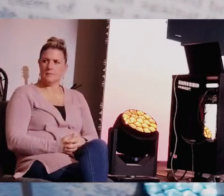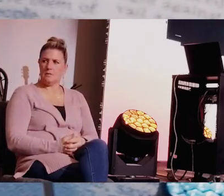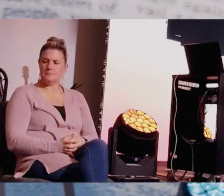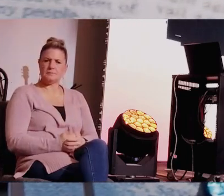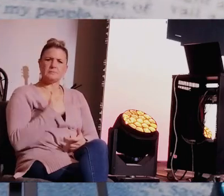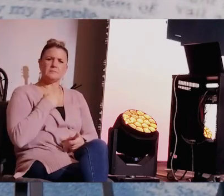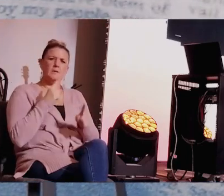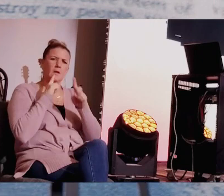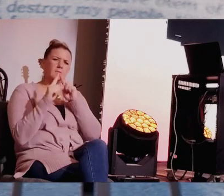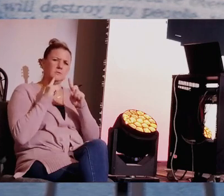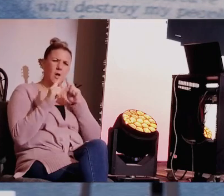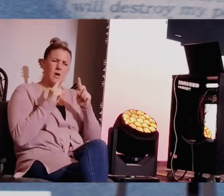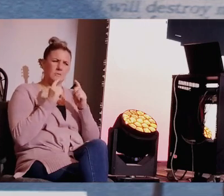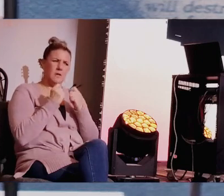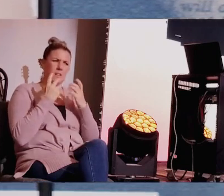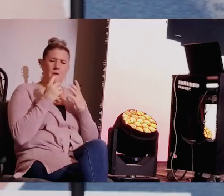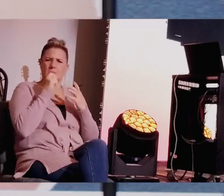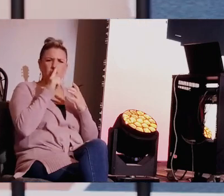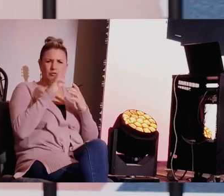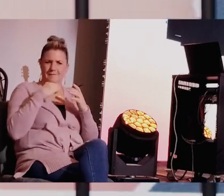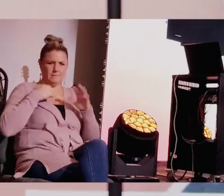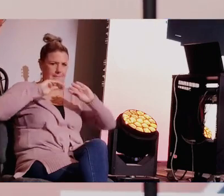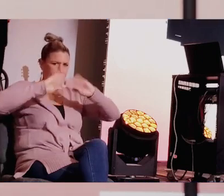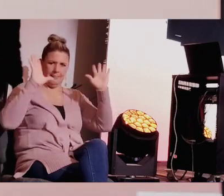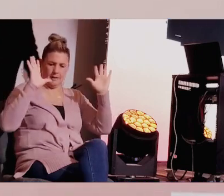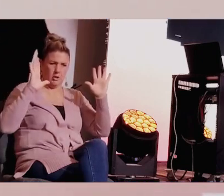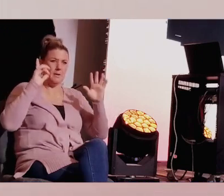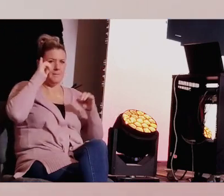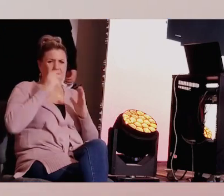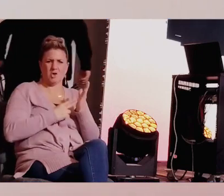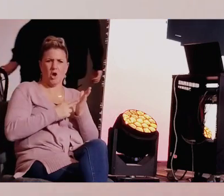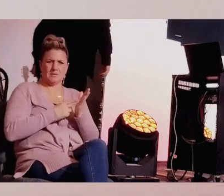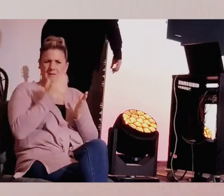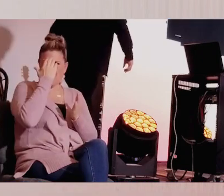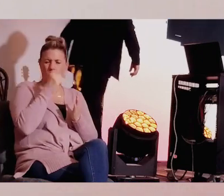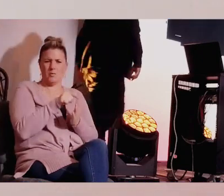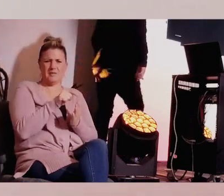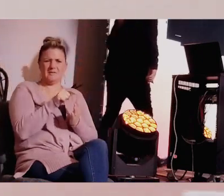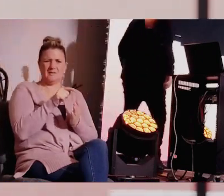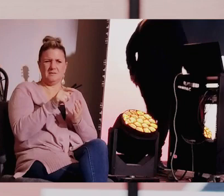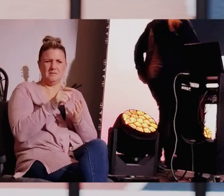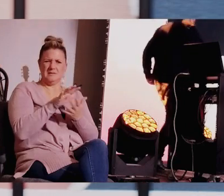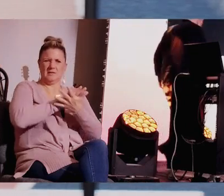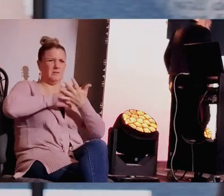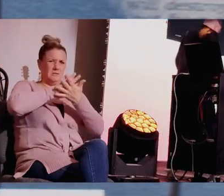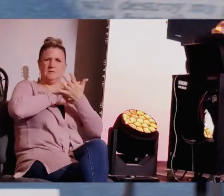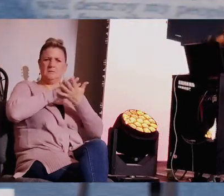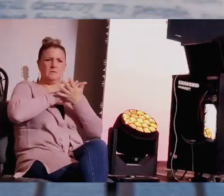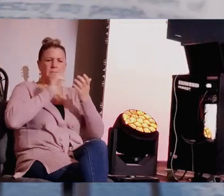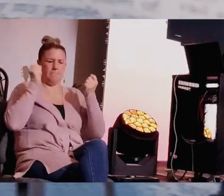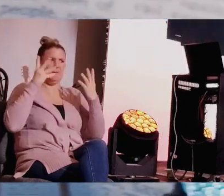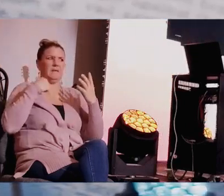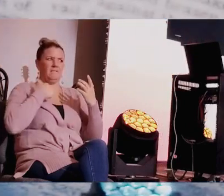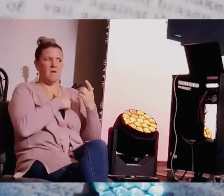I talked a lot, and I don't know how much clear I was really, because to be real honest, I know this is one thing that is clouding many of us